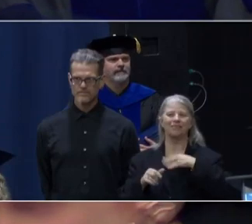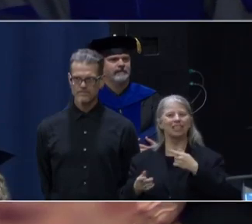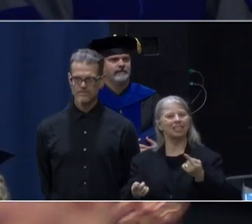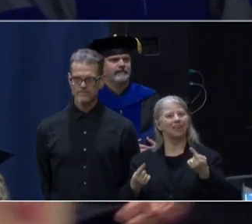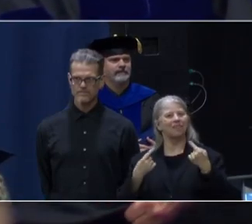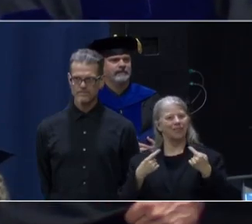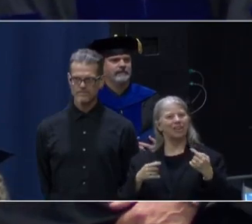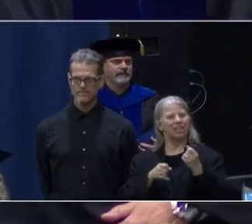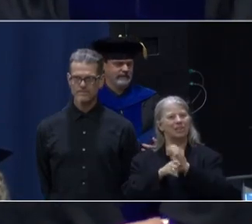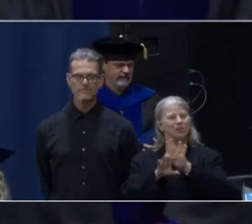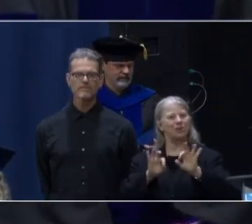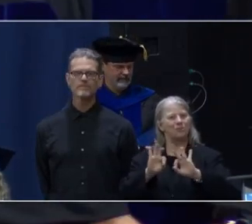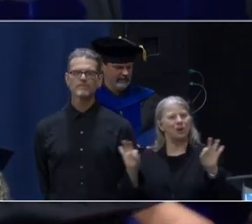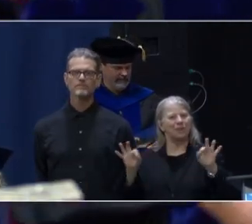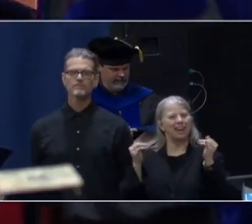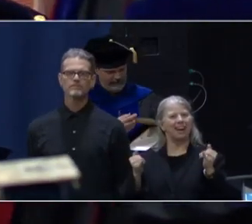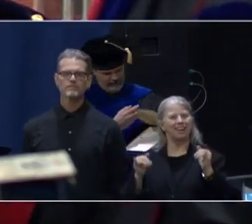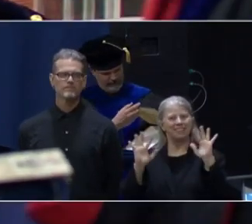diplomas.